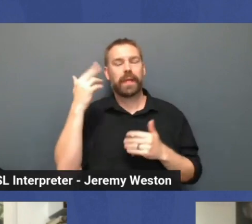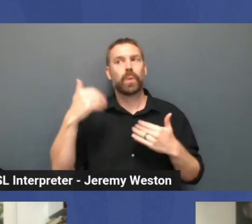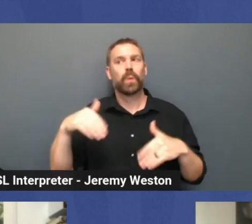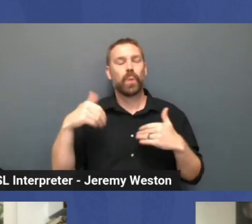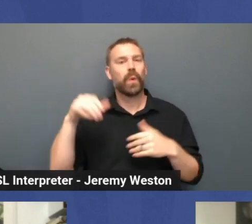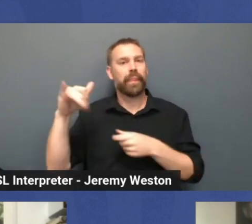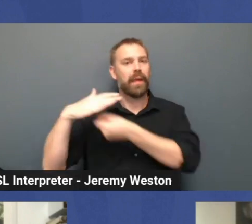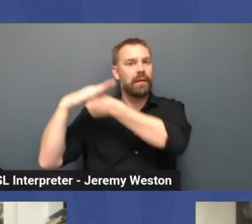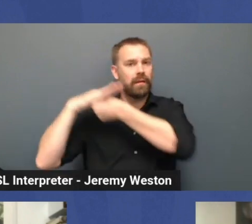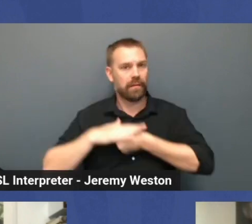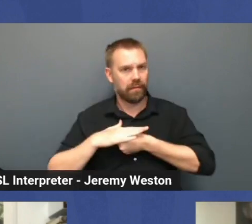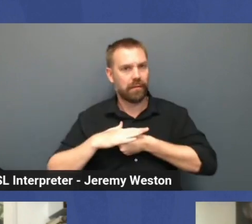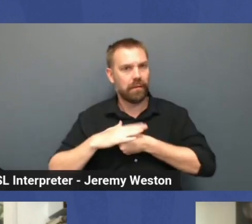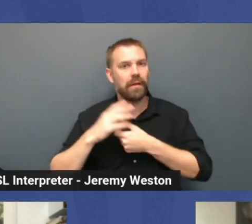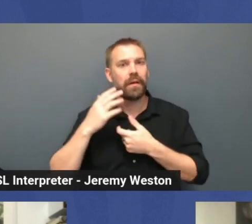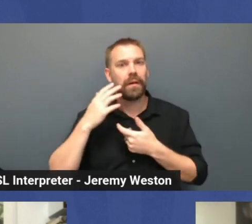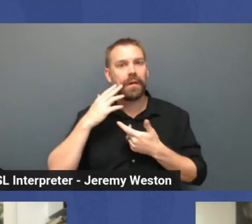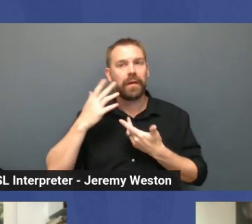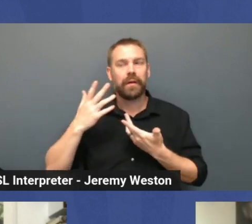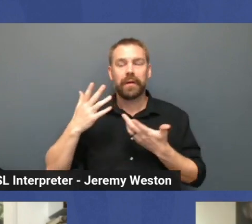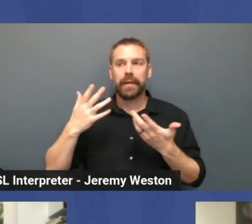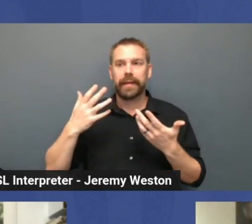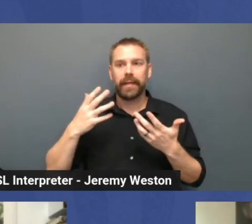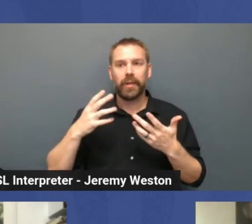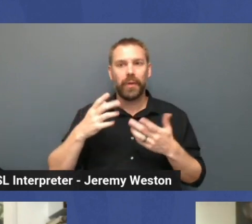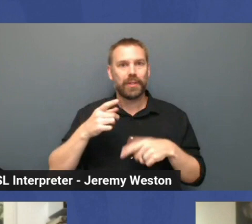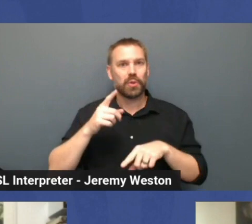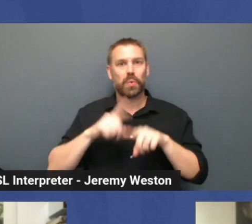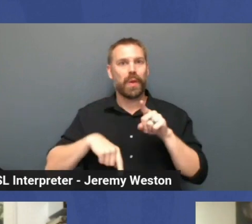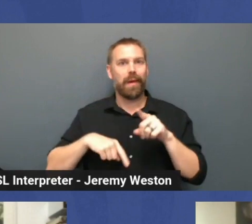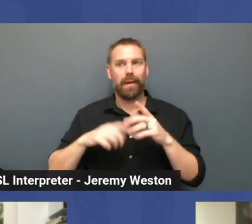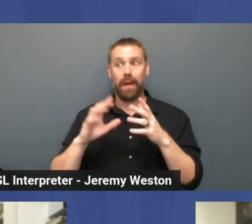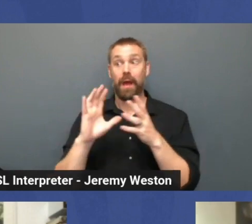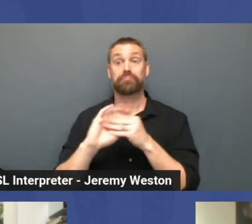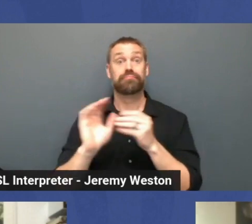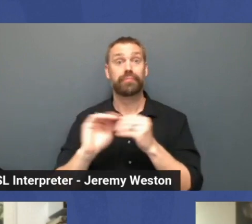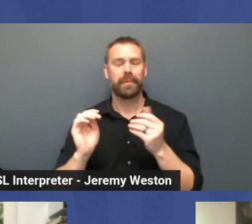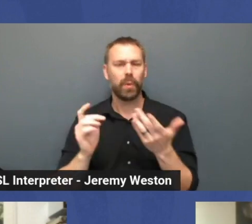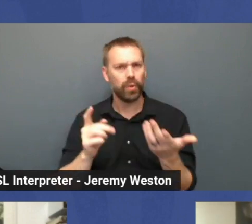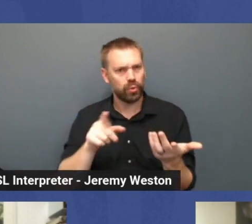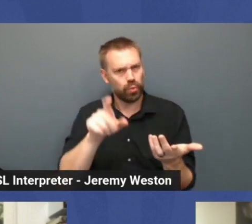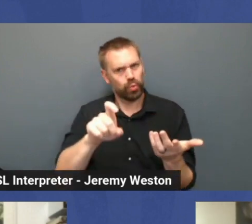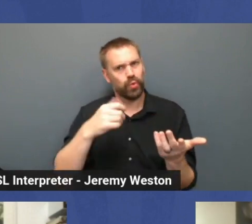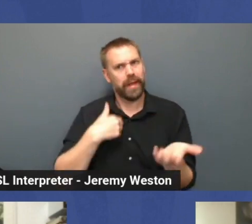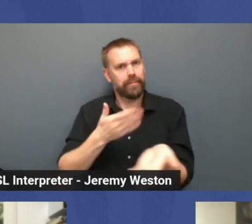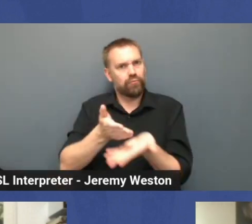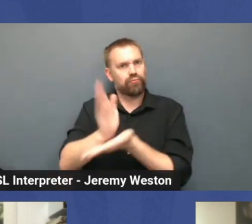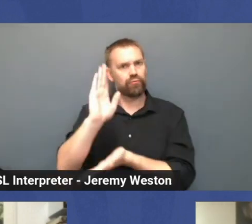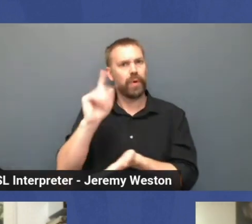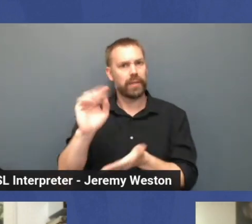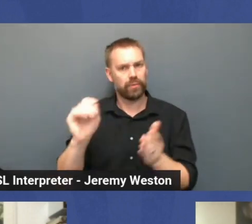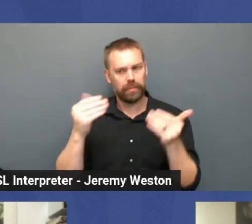speak your mind when you have every right to do so.